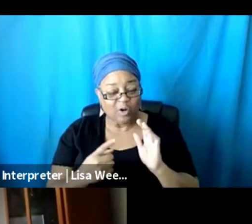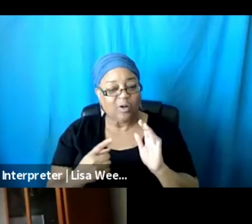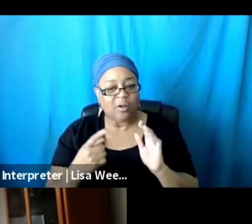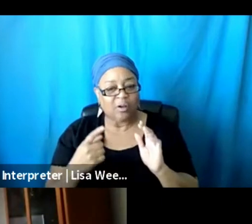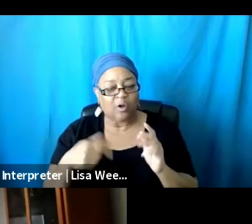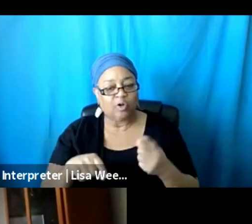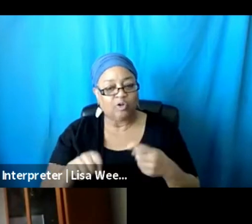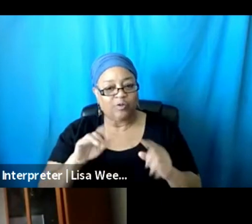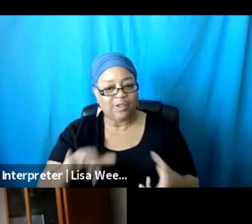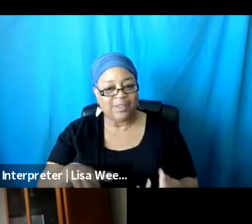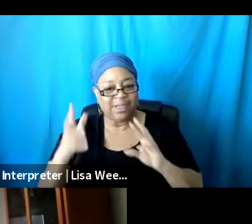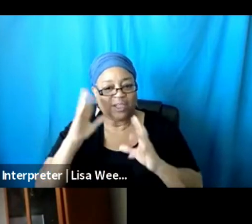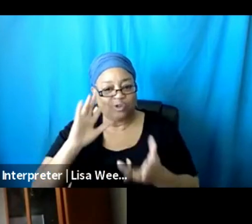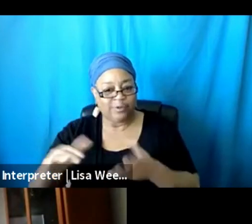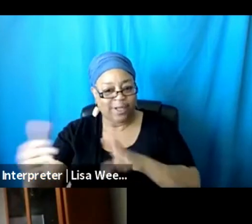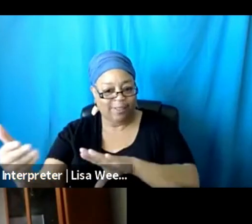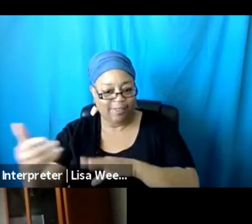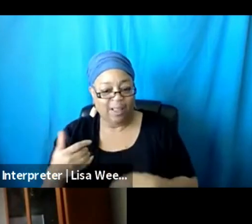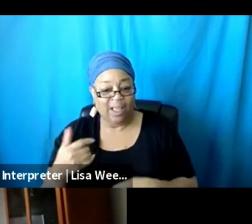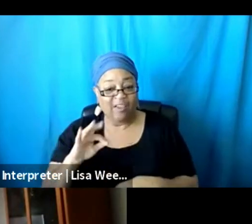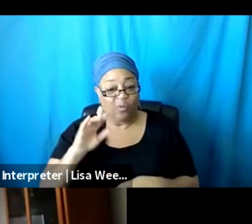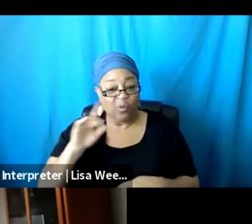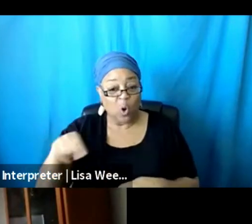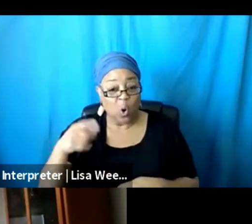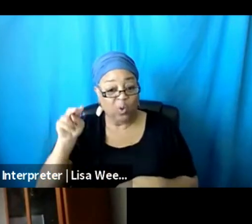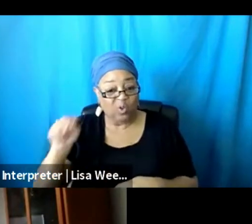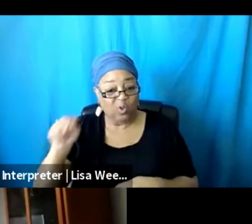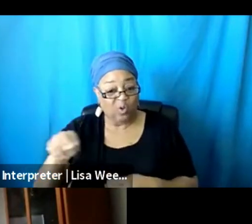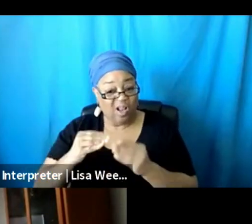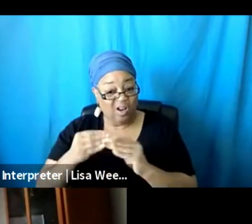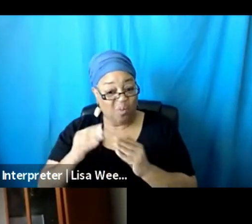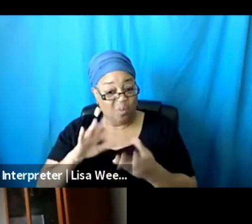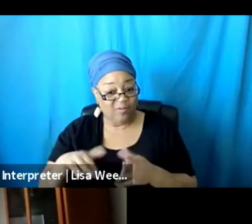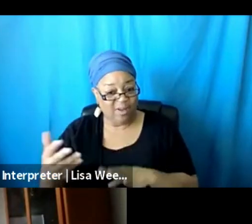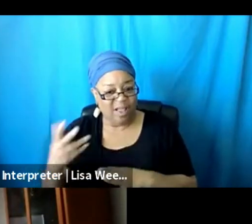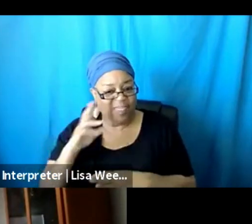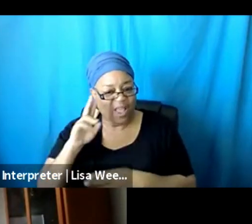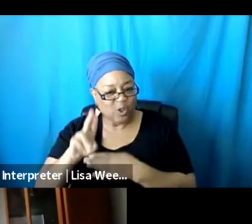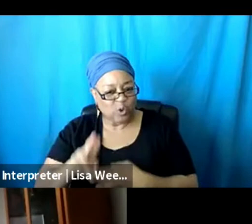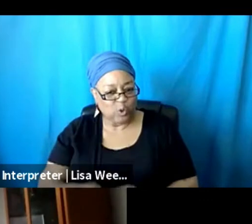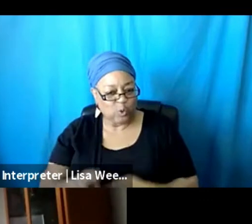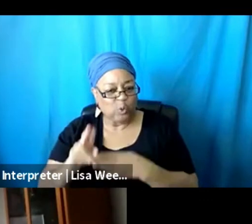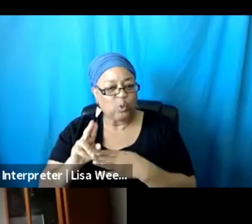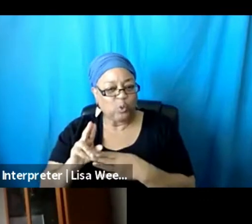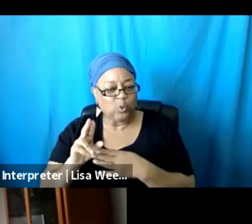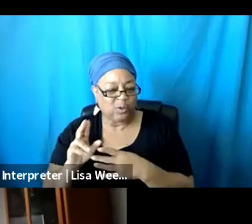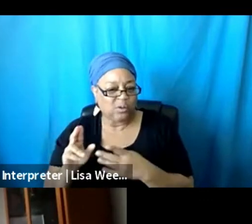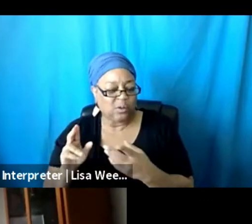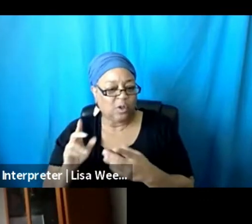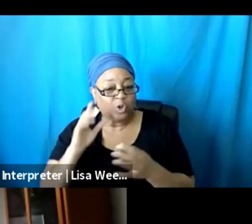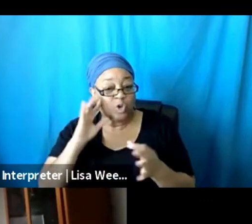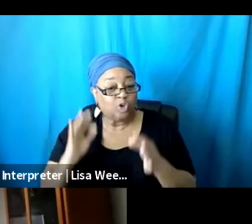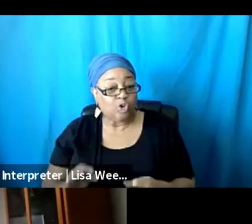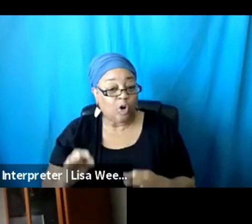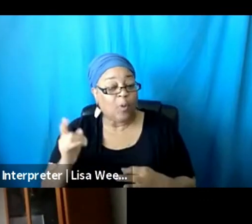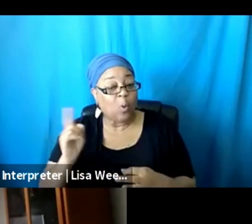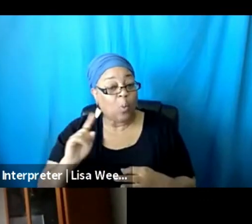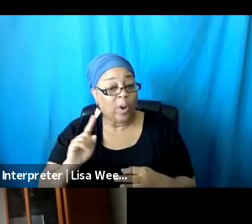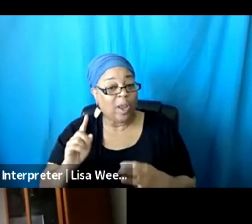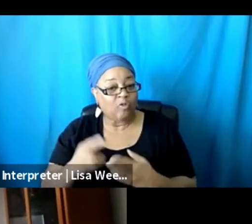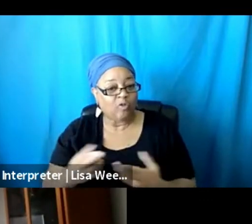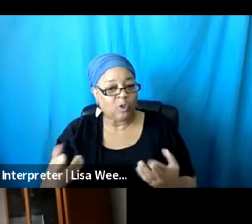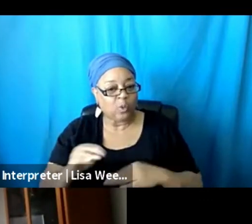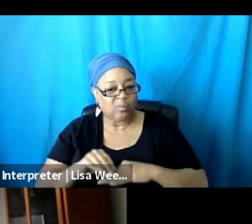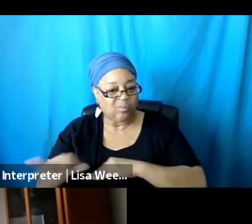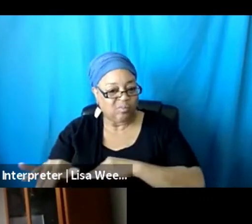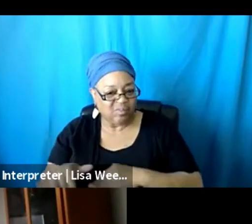only looking at the number of deaths, that is often used to determine where resources need to go. So they may look at hospital bed